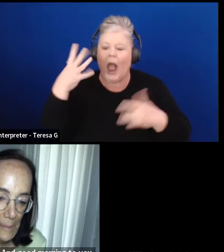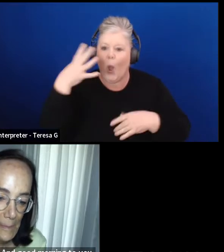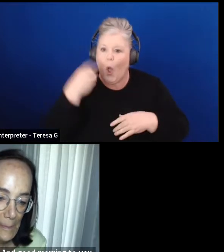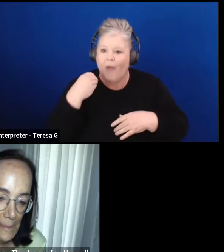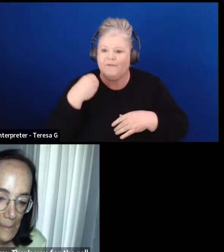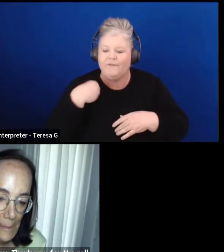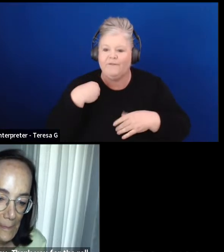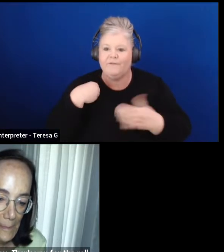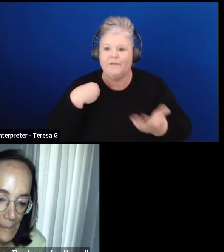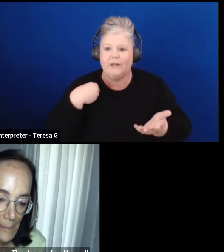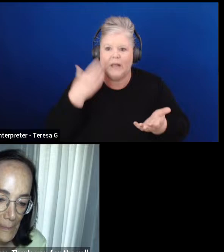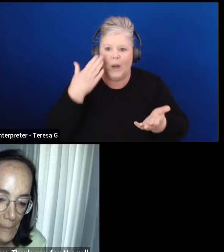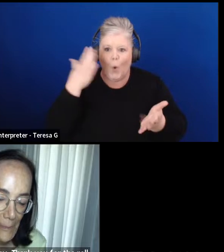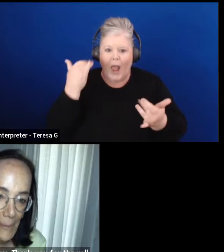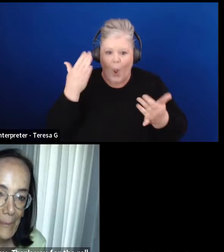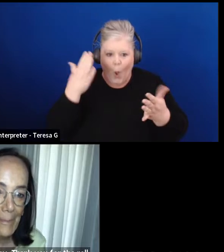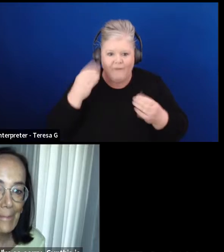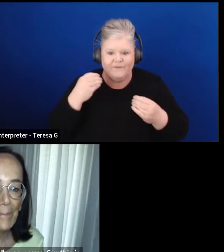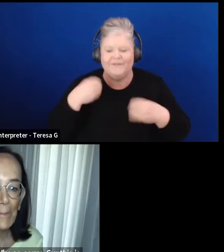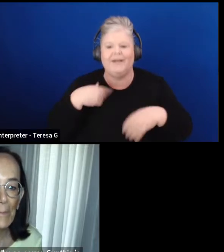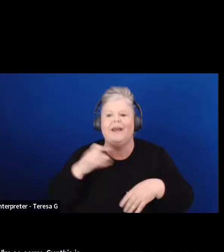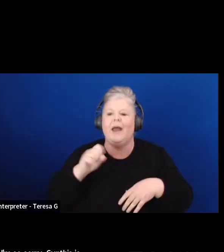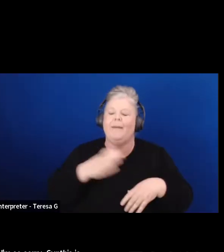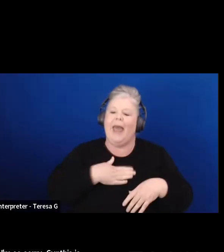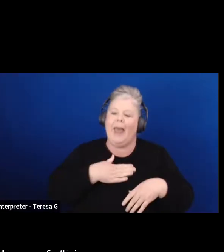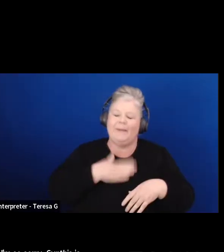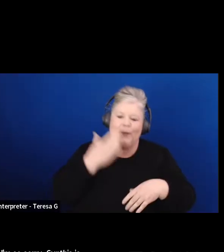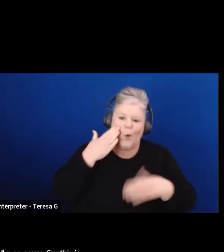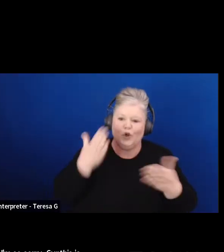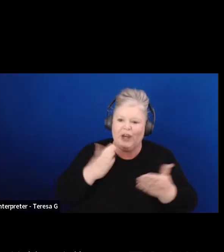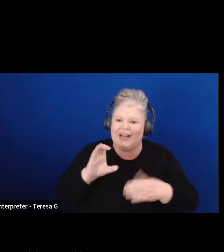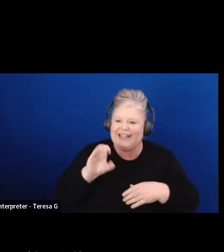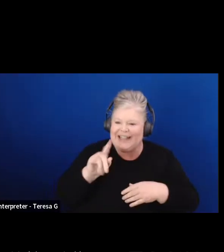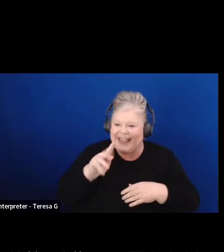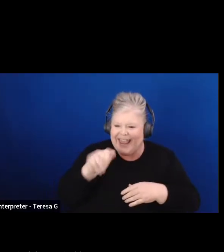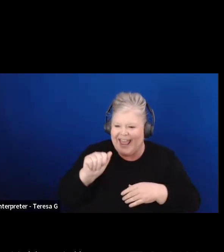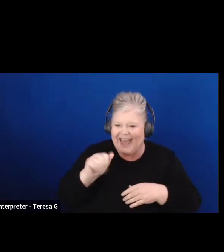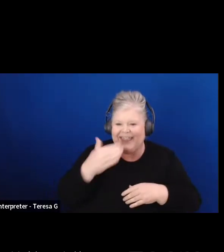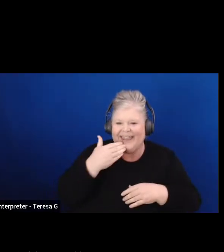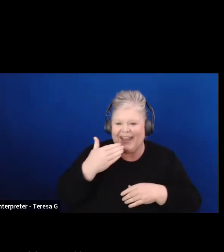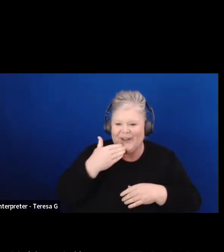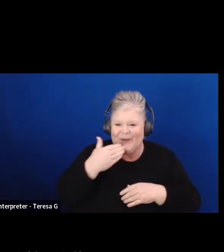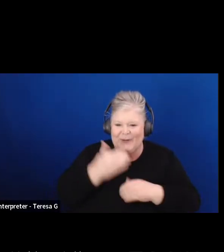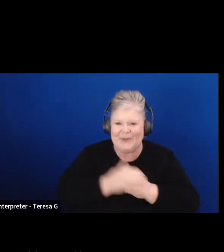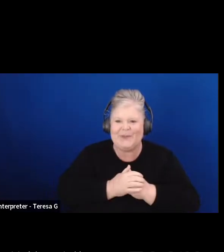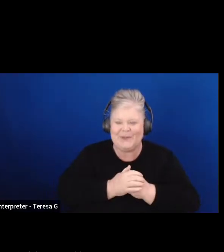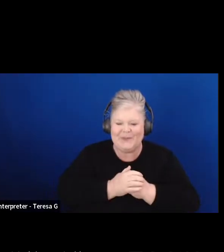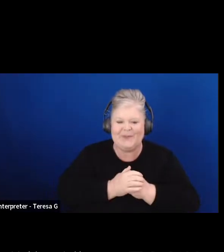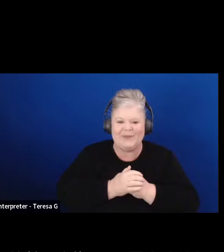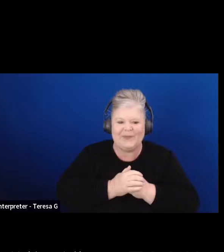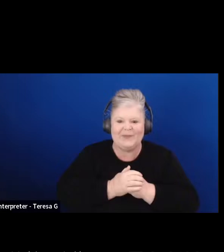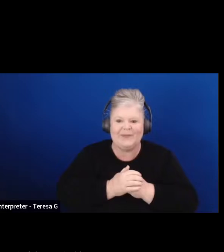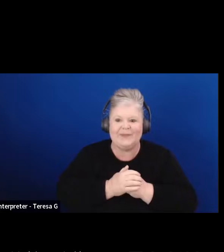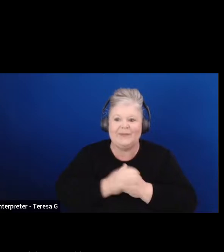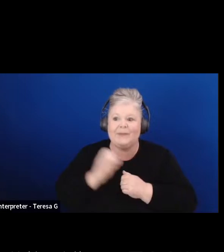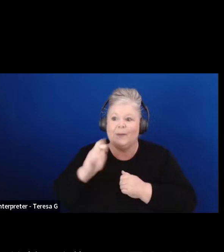That's okay. I'm so glad to know you're here. And Michelle, thank you for adding that. Okay,